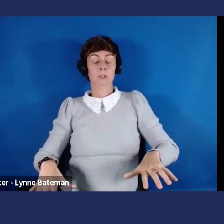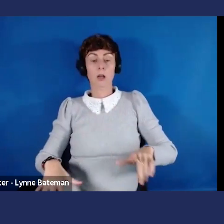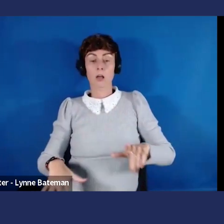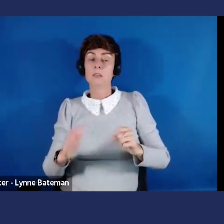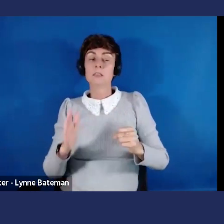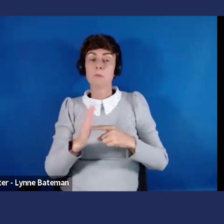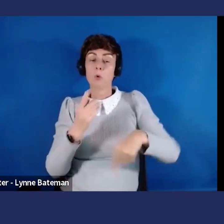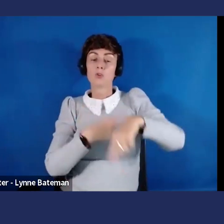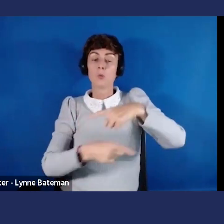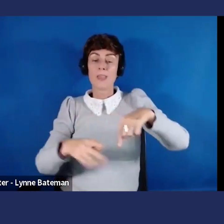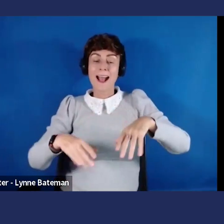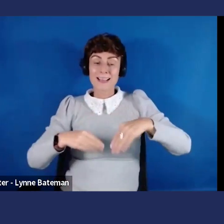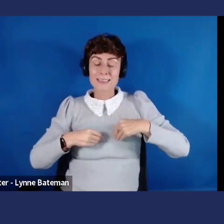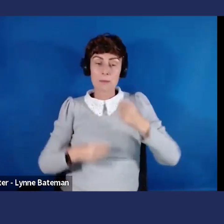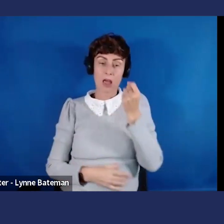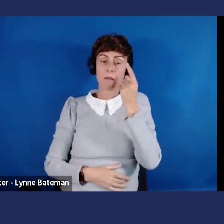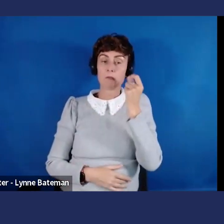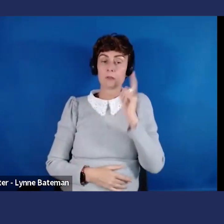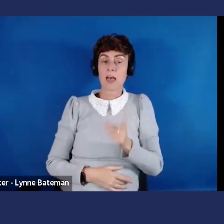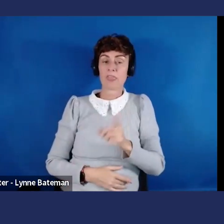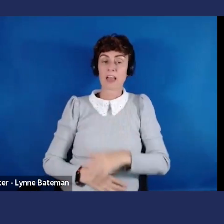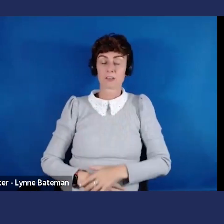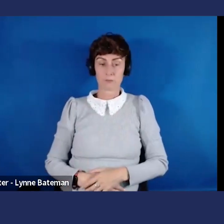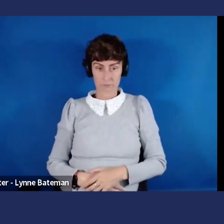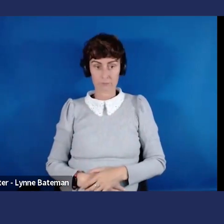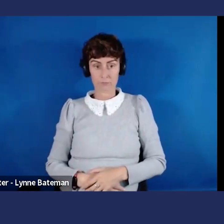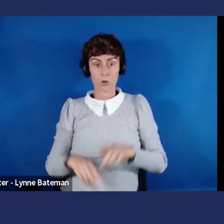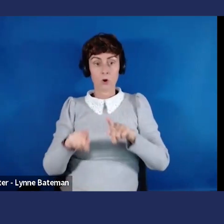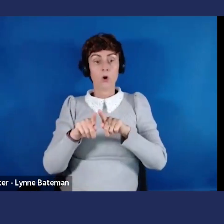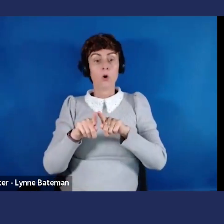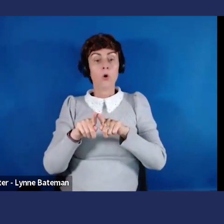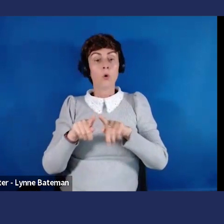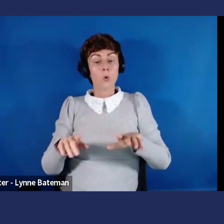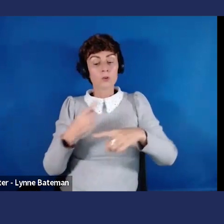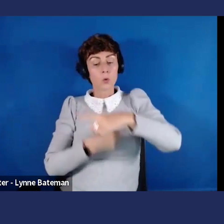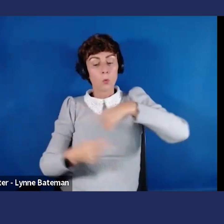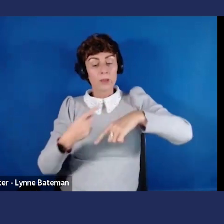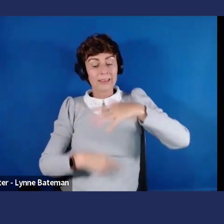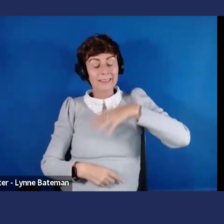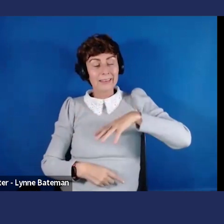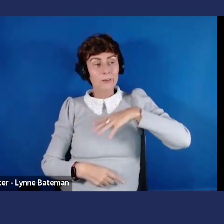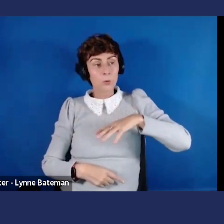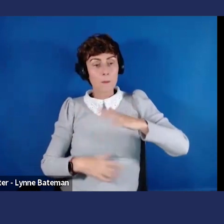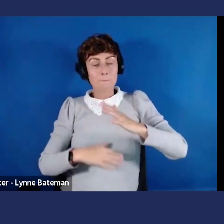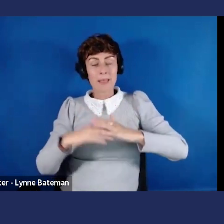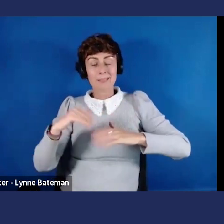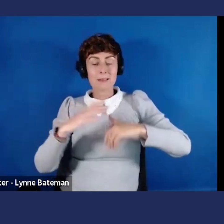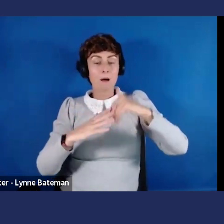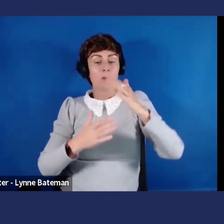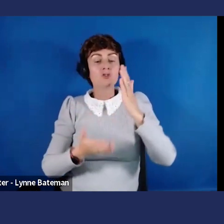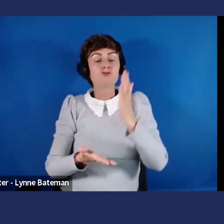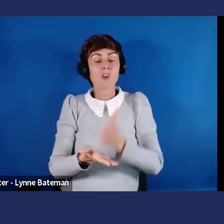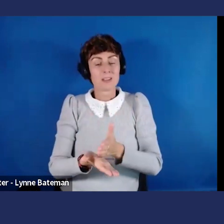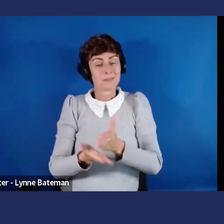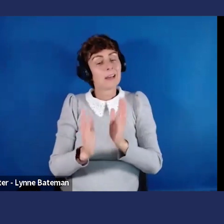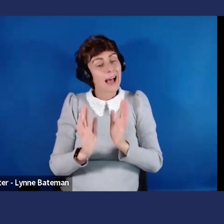and we understand that and we think about how we can tackle that. Some of the things that we need to do really is to thinking about how we can build trust with our patients.